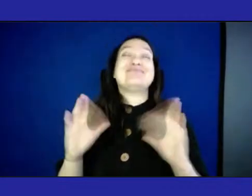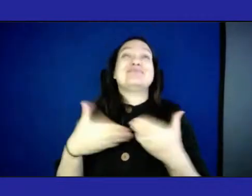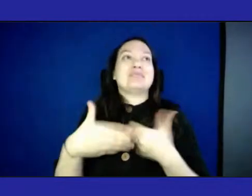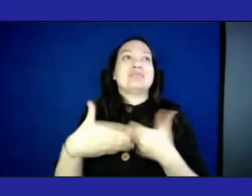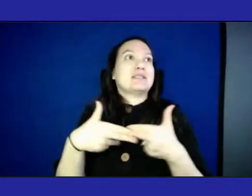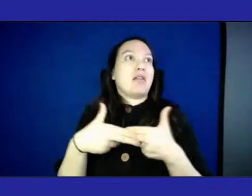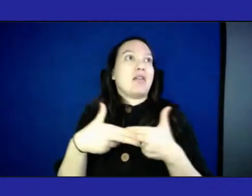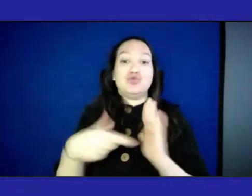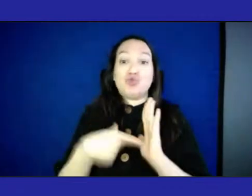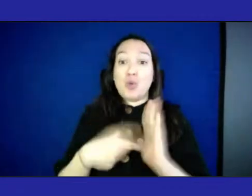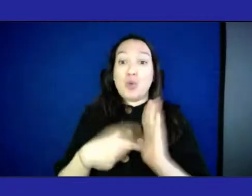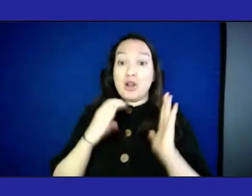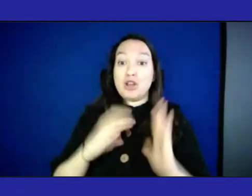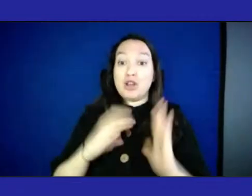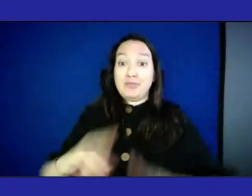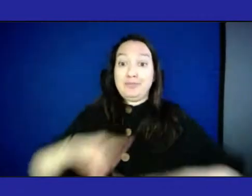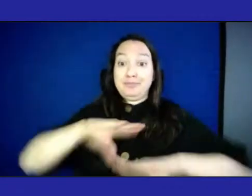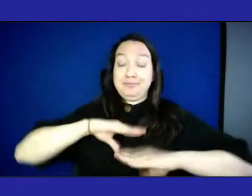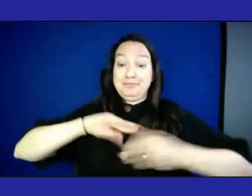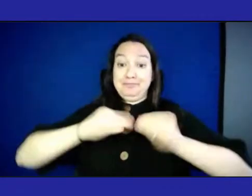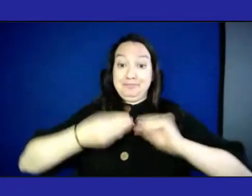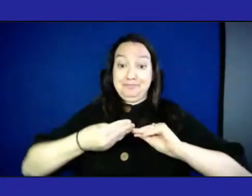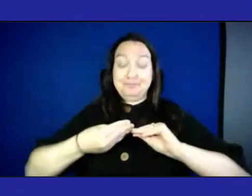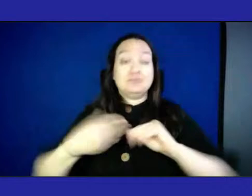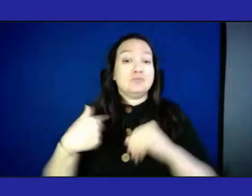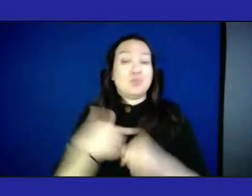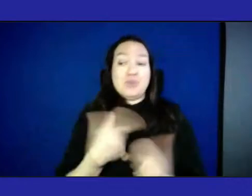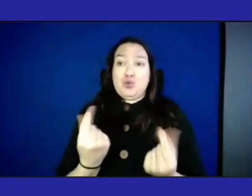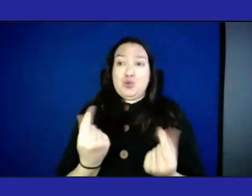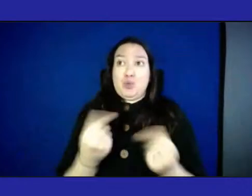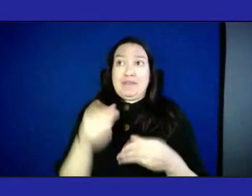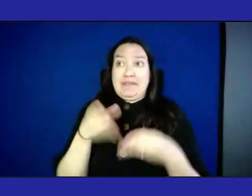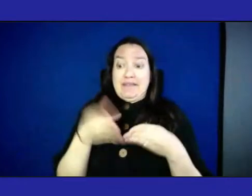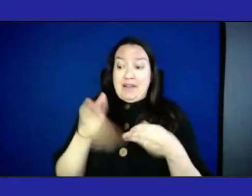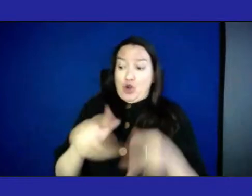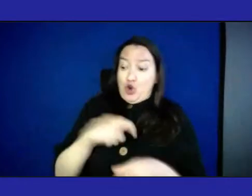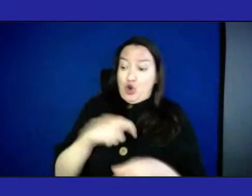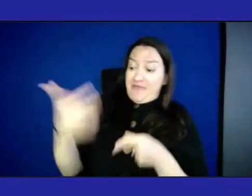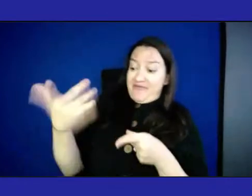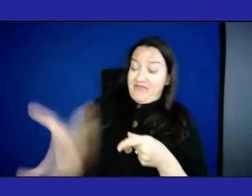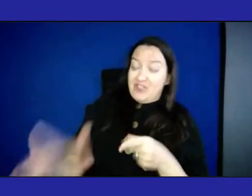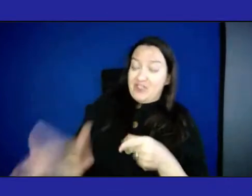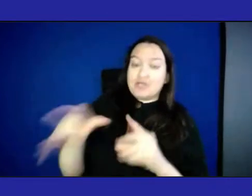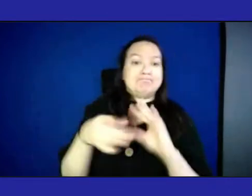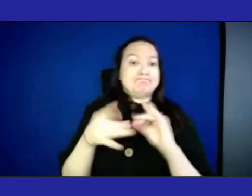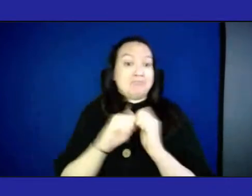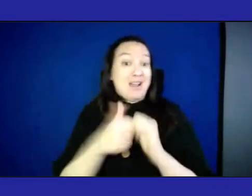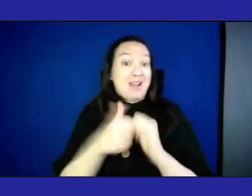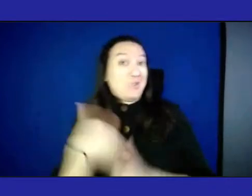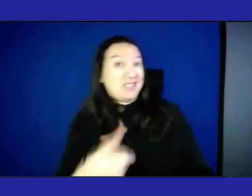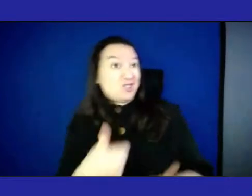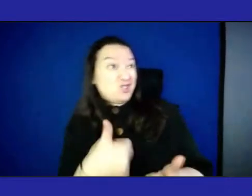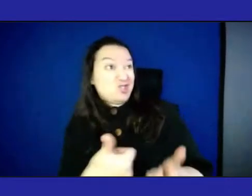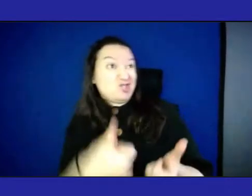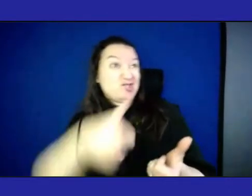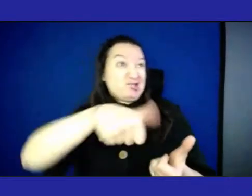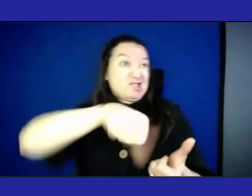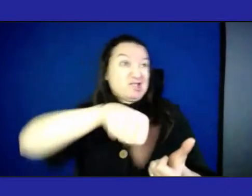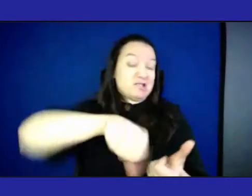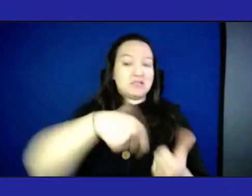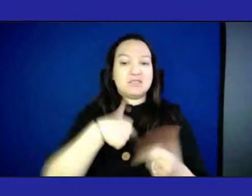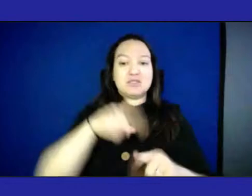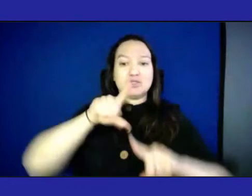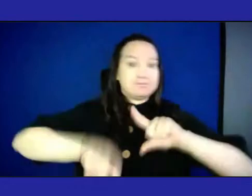our customer satisfaction score. So what we do at the end of the call, we'll send out, how did we do, as a survey.